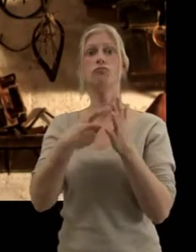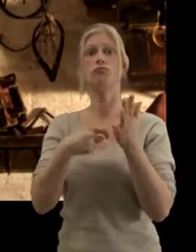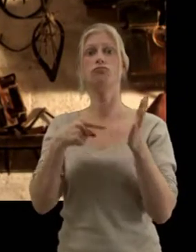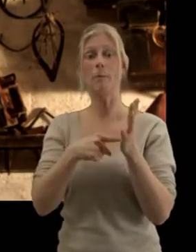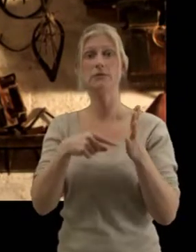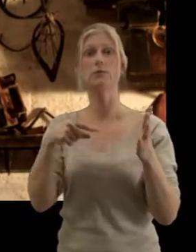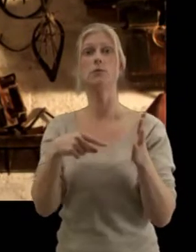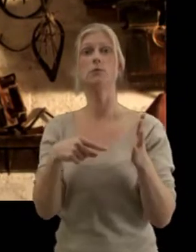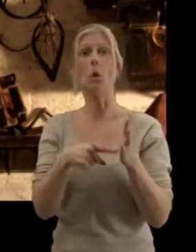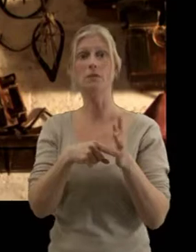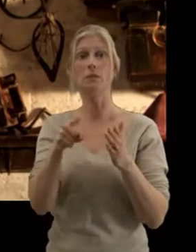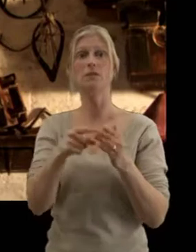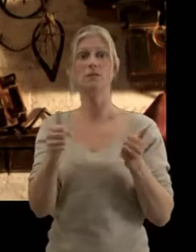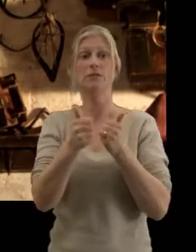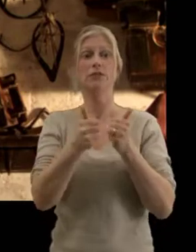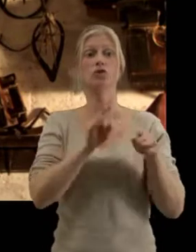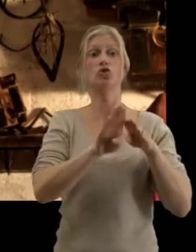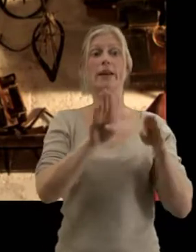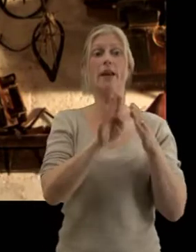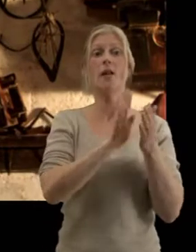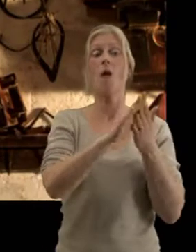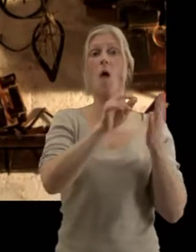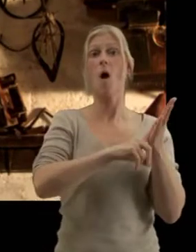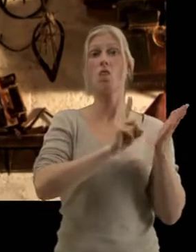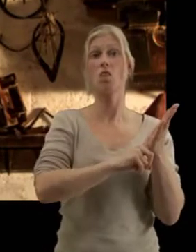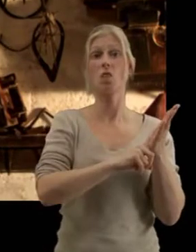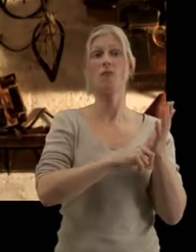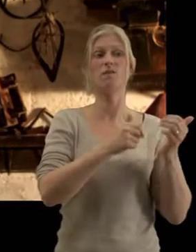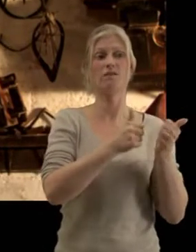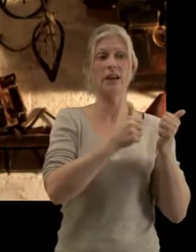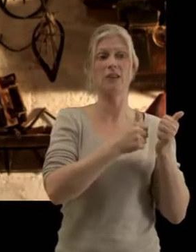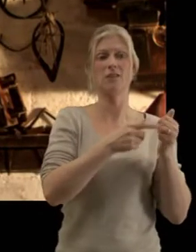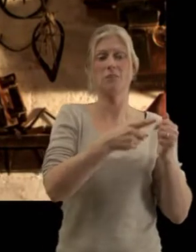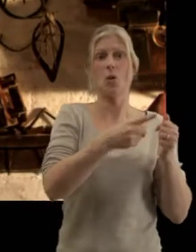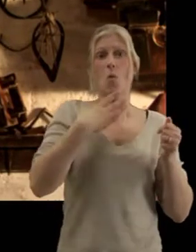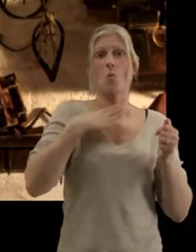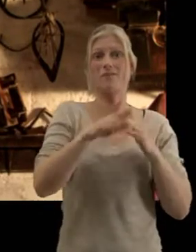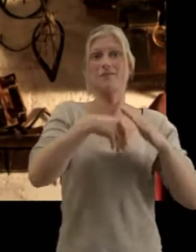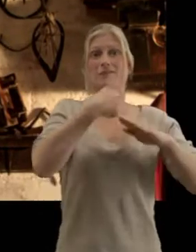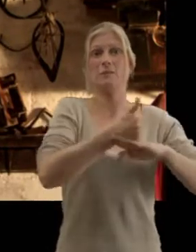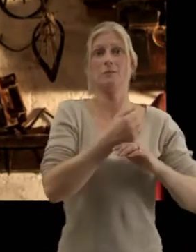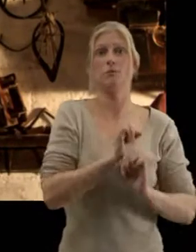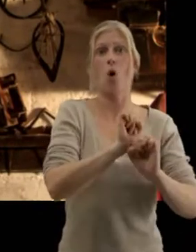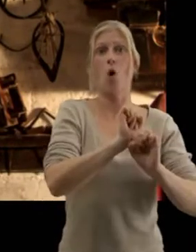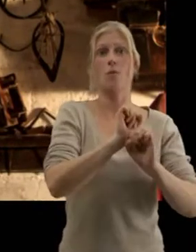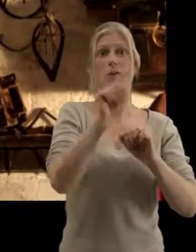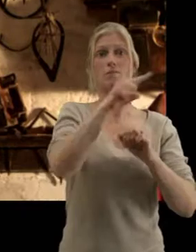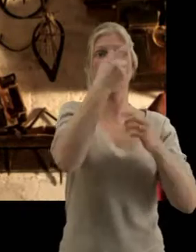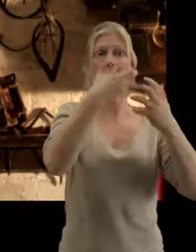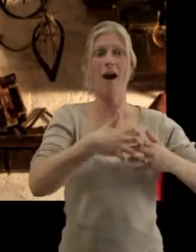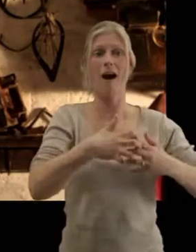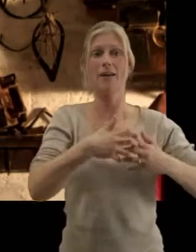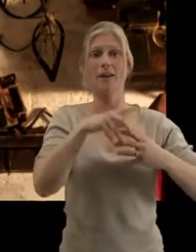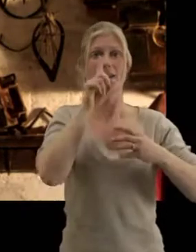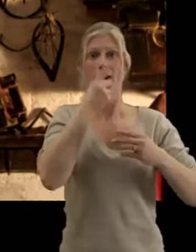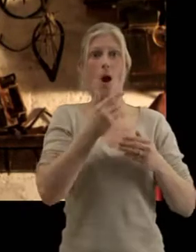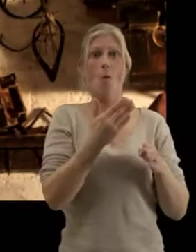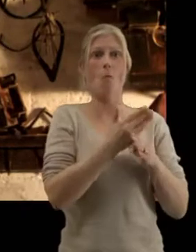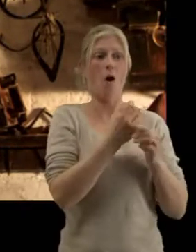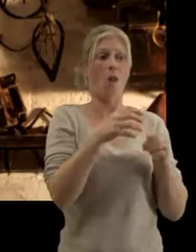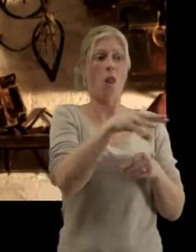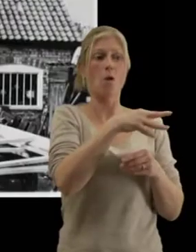his apprenticeship as a millwright in Hull, and because he wanted to set up on his own as a millwright, he had to move a certain